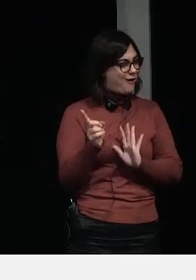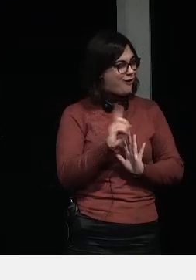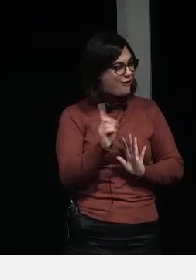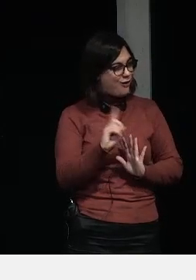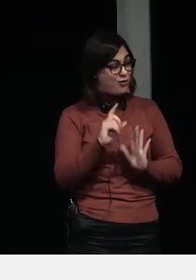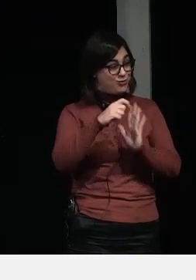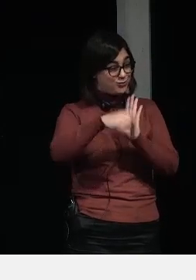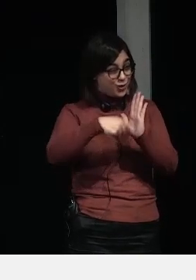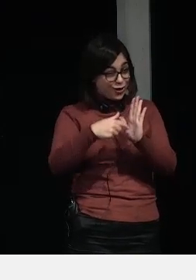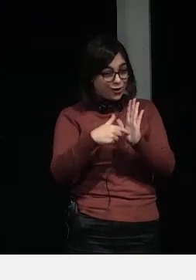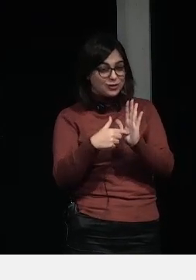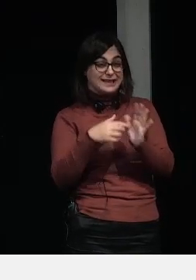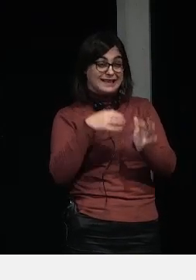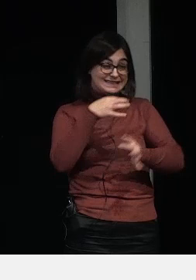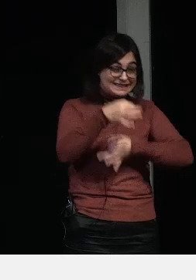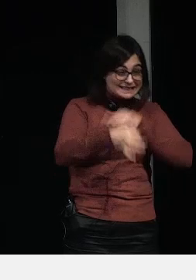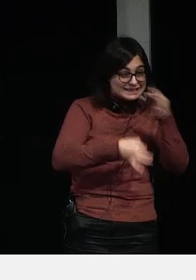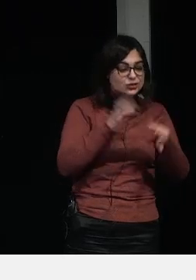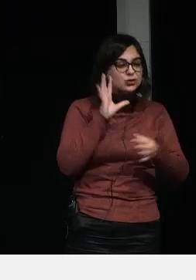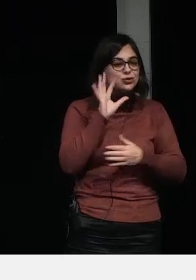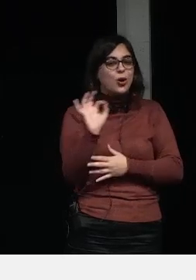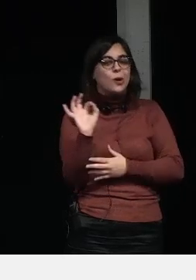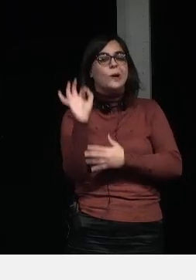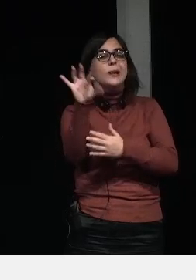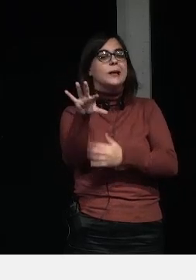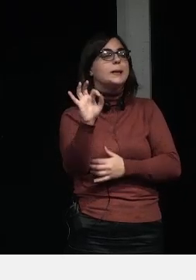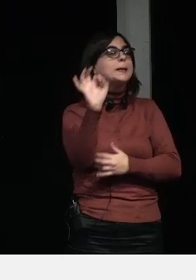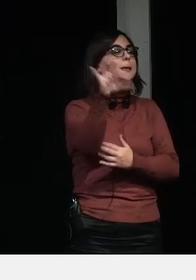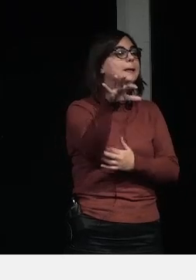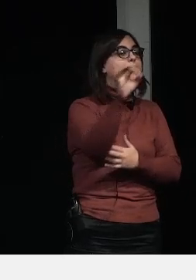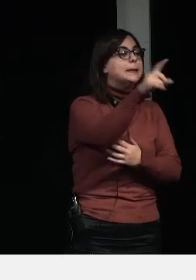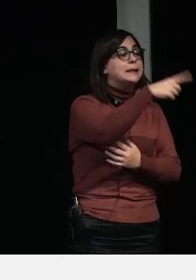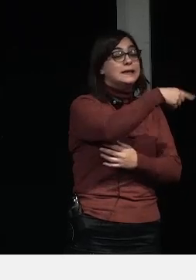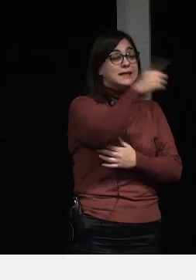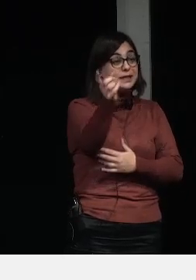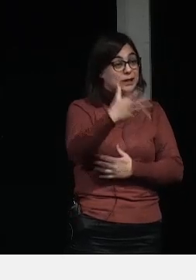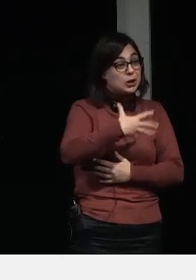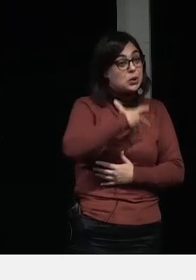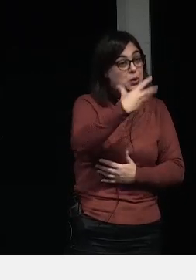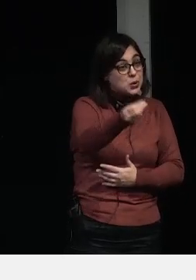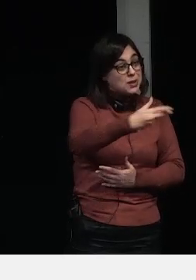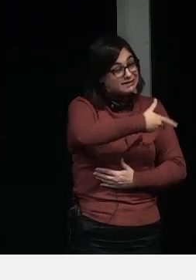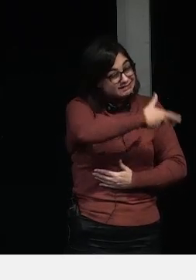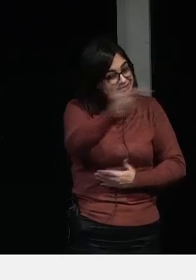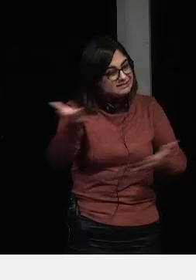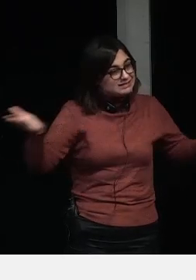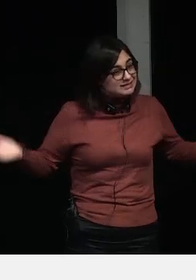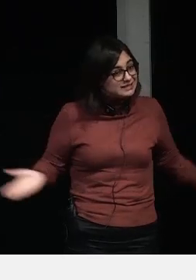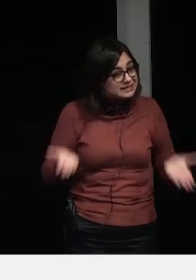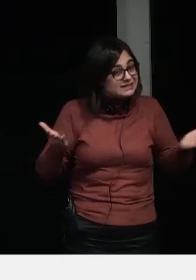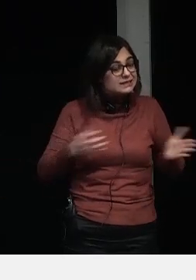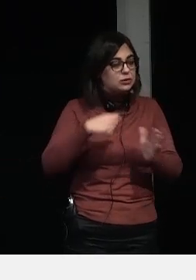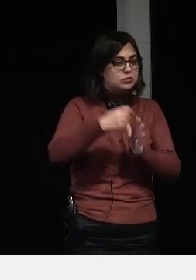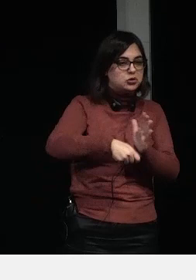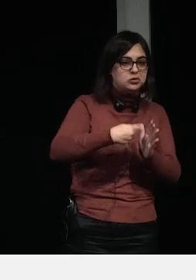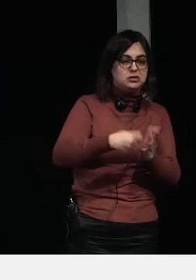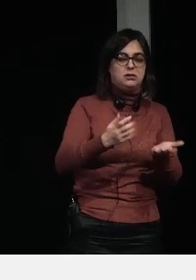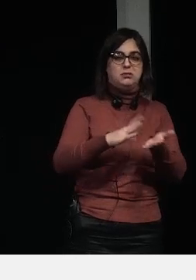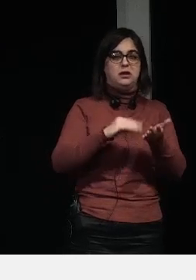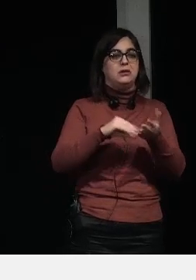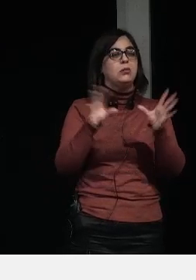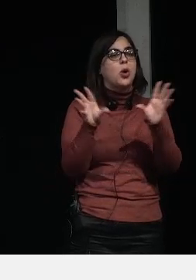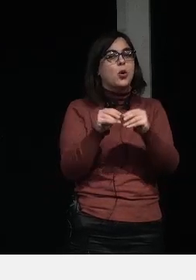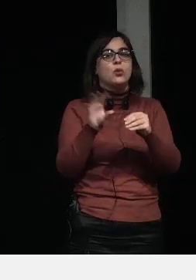the dissemination of this idea in other places, from botanical gardens to science museum, from anthropological to historical